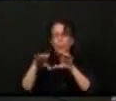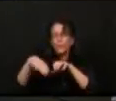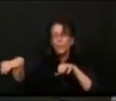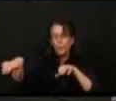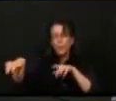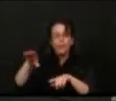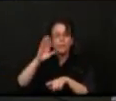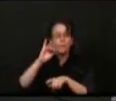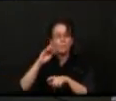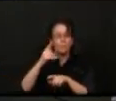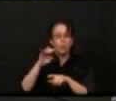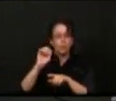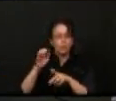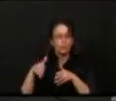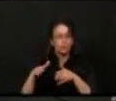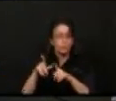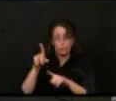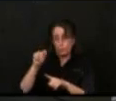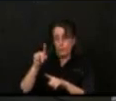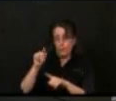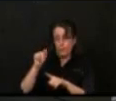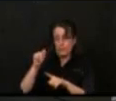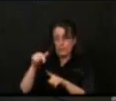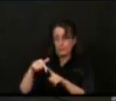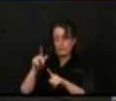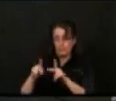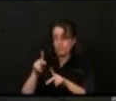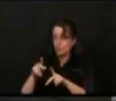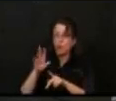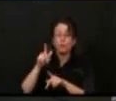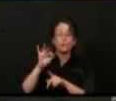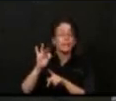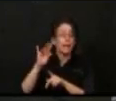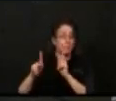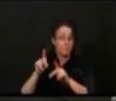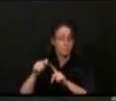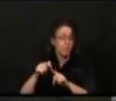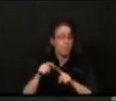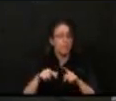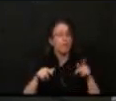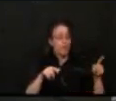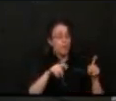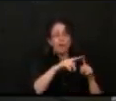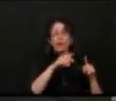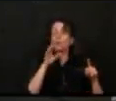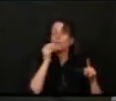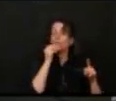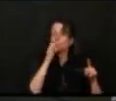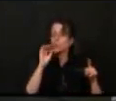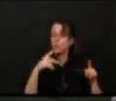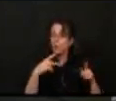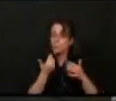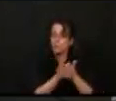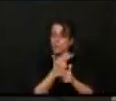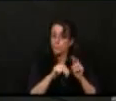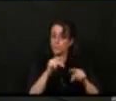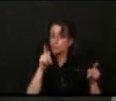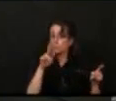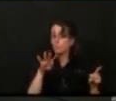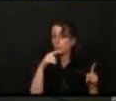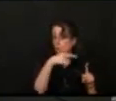co-op might be the second largest. There are 24 in the co-op. But I would guess it's around 20 buildings